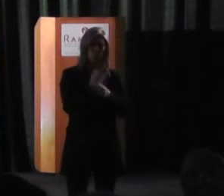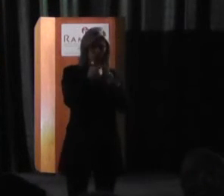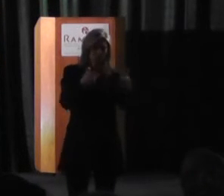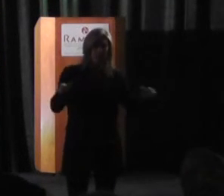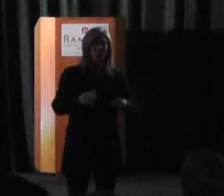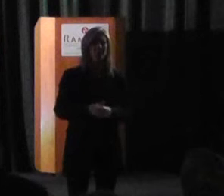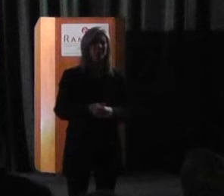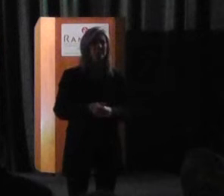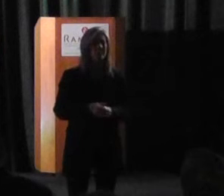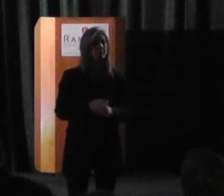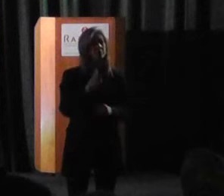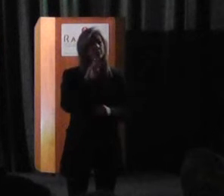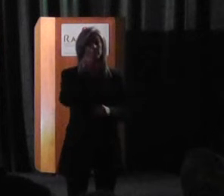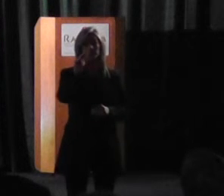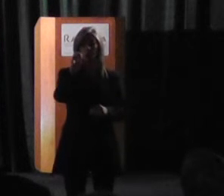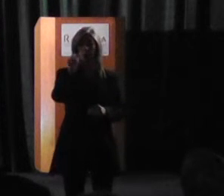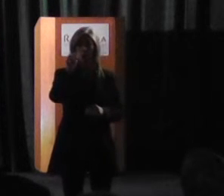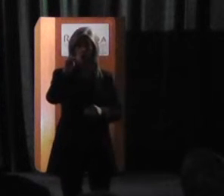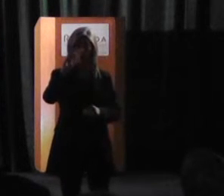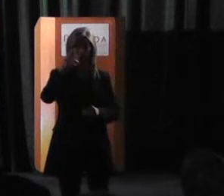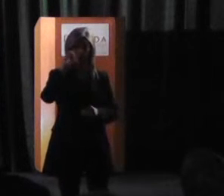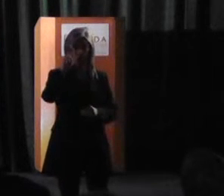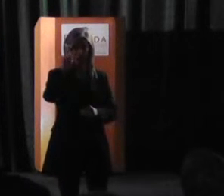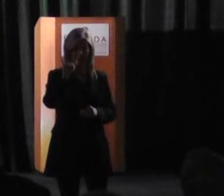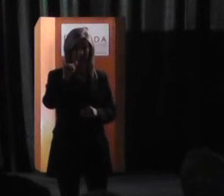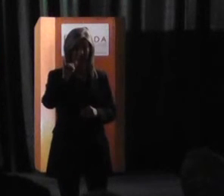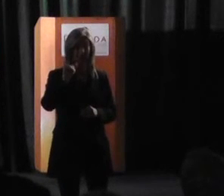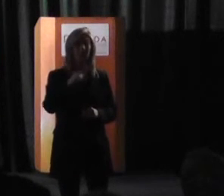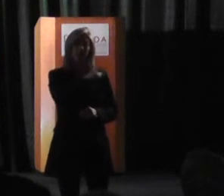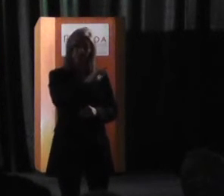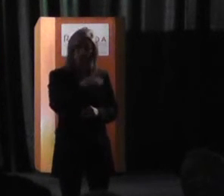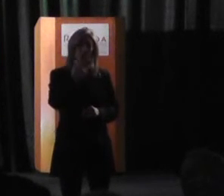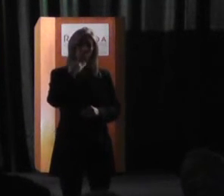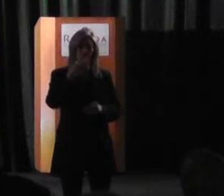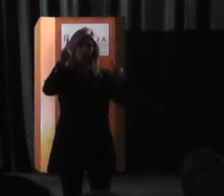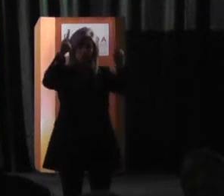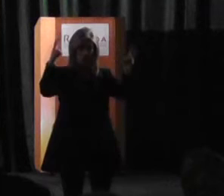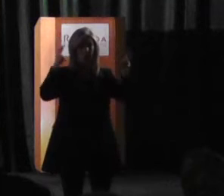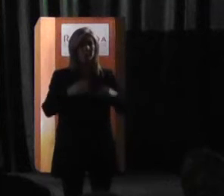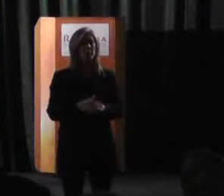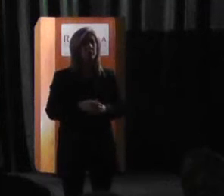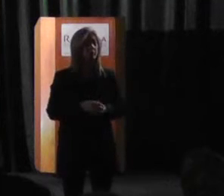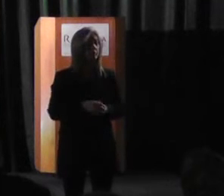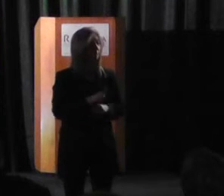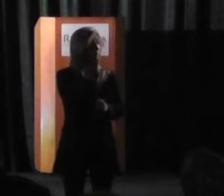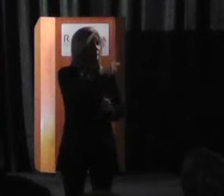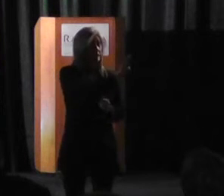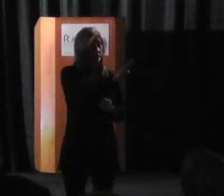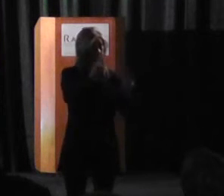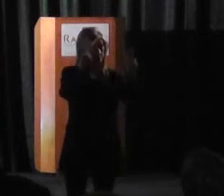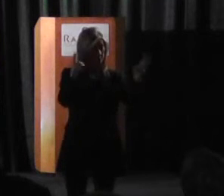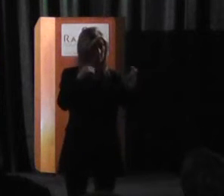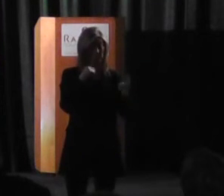really think that Noam Chomsky summed it up very well when he said, "A language is